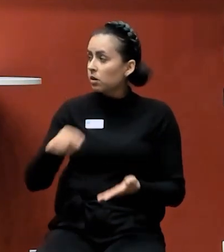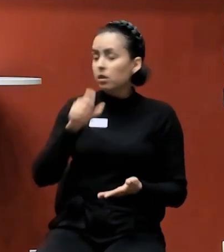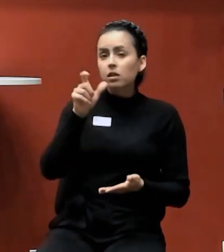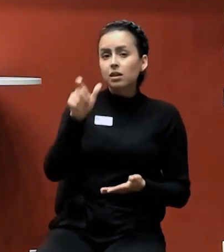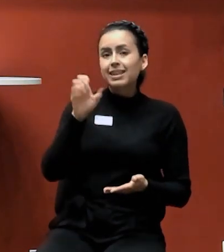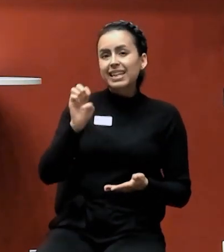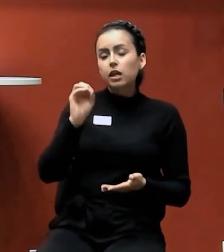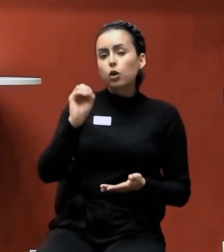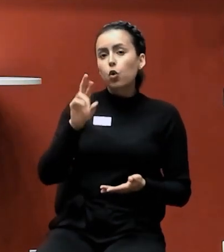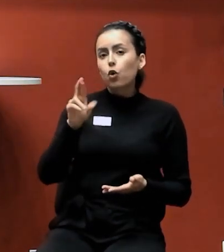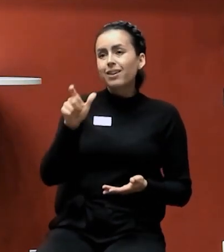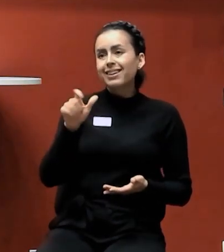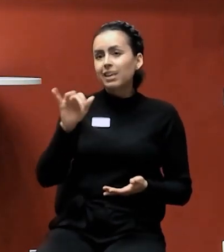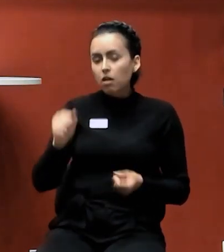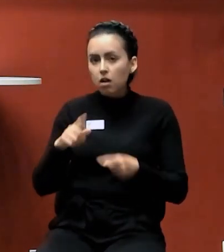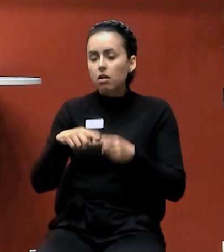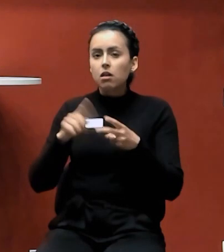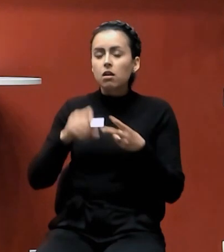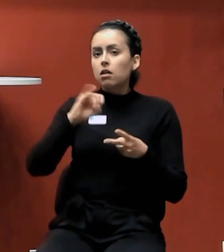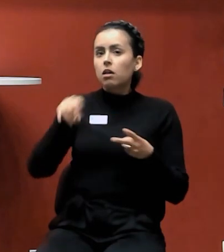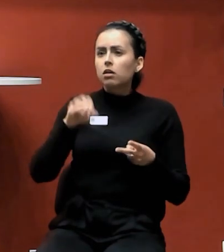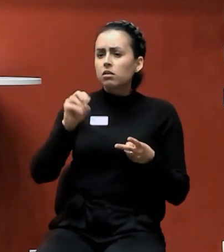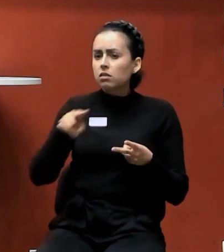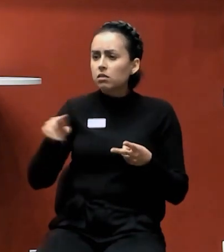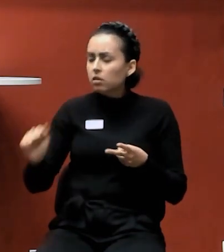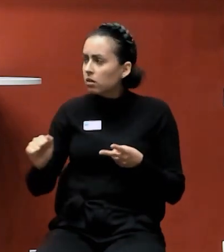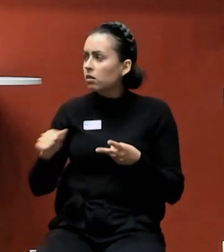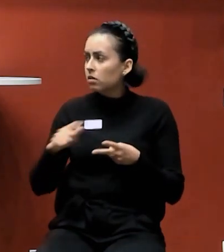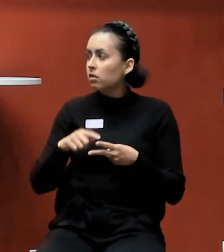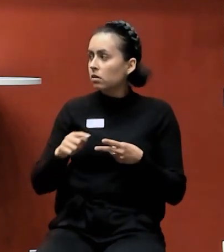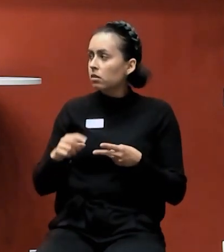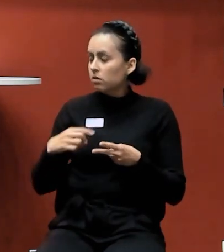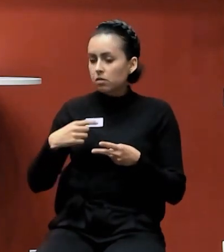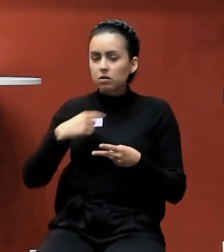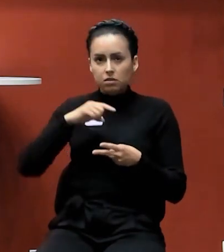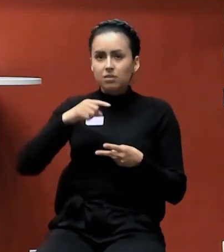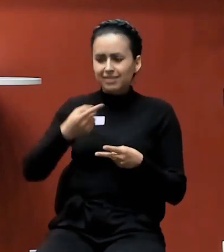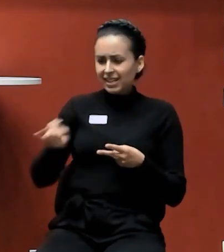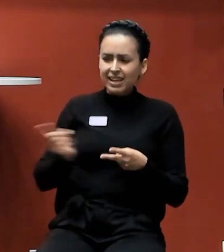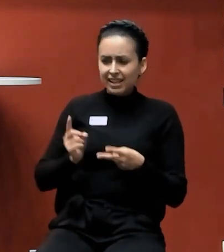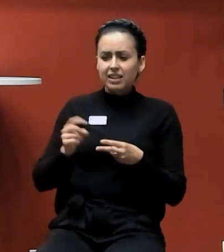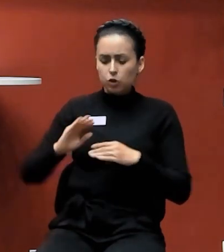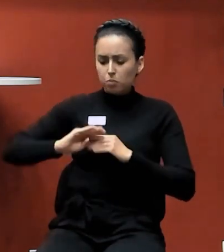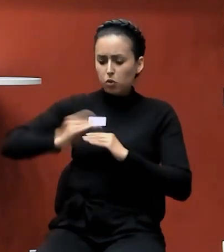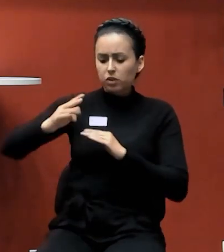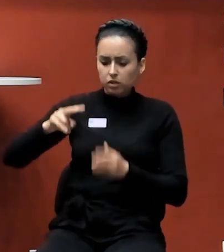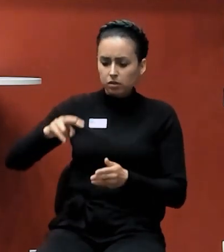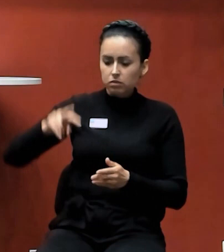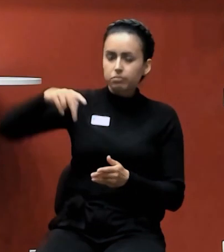Georgie. And Kadar. Yeah. They kind of go up the steps, yeah. And it's kind of an awkward